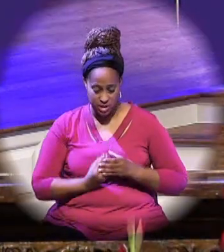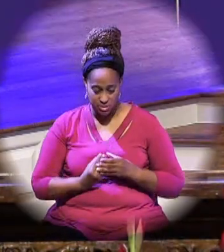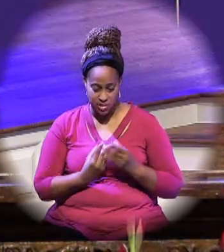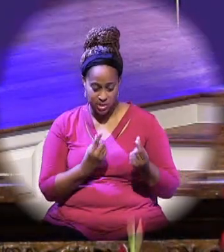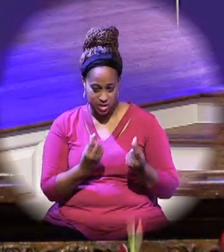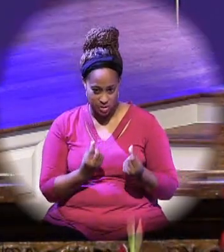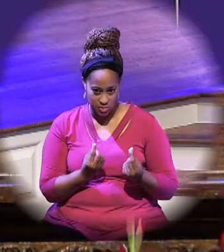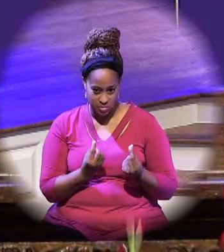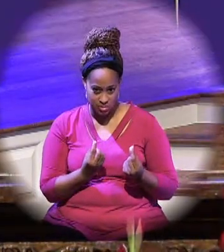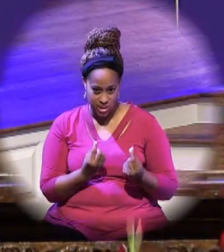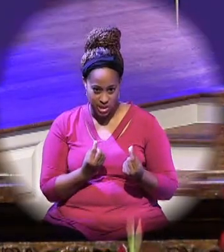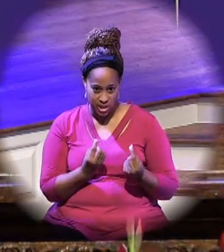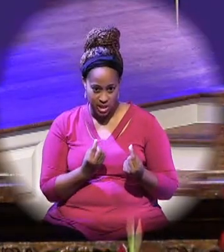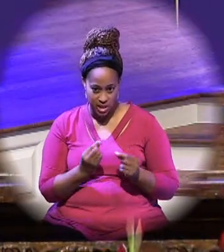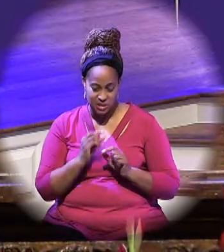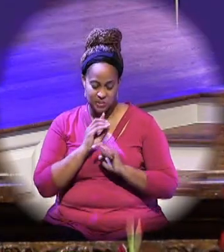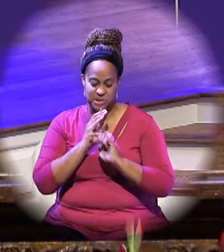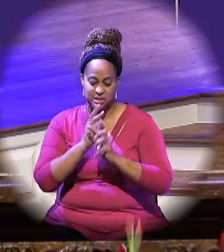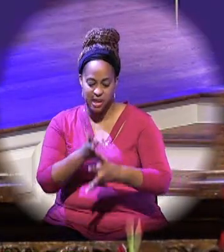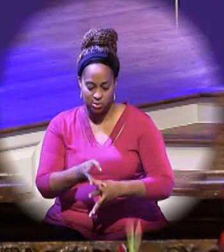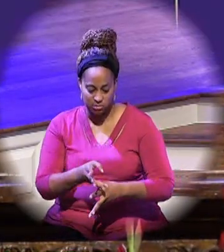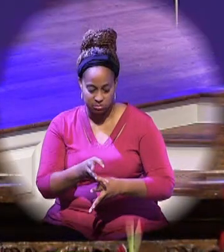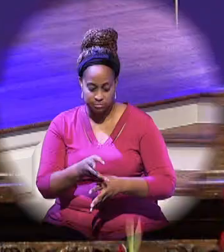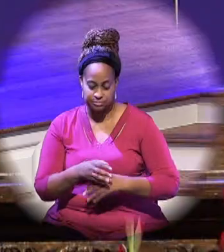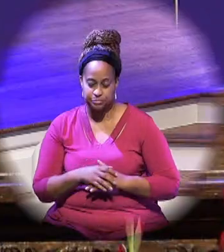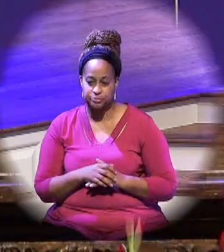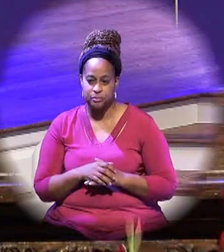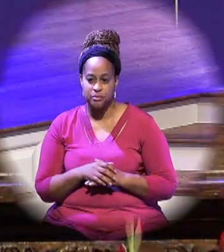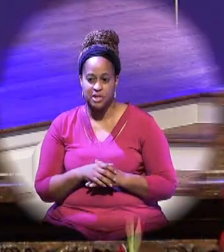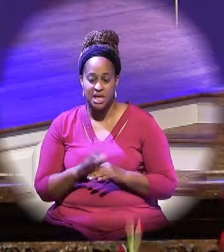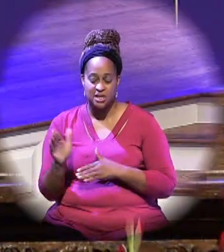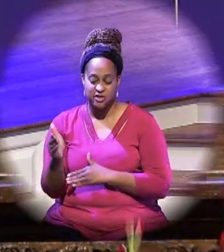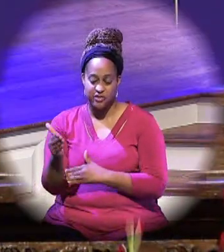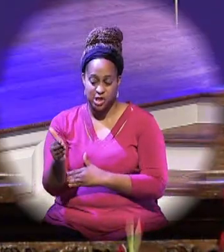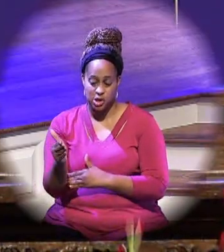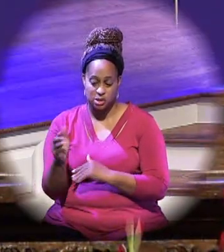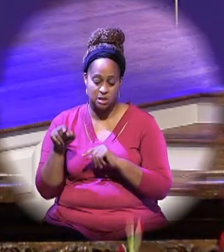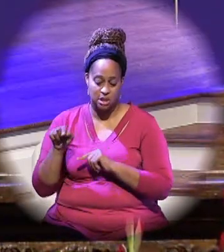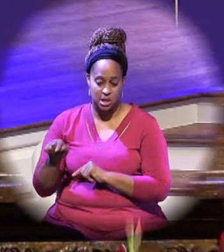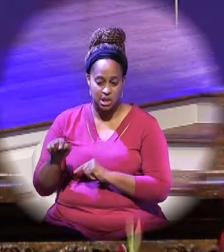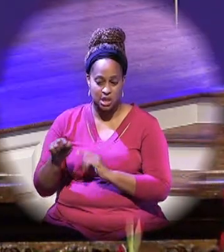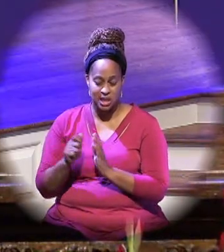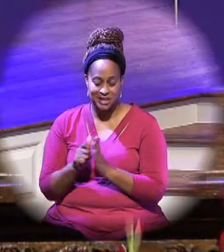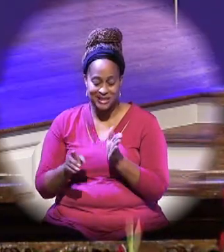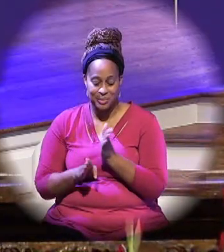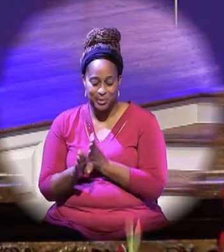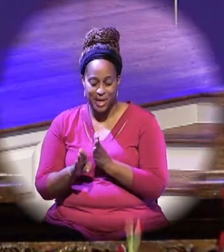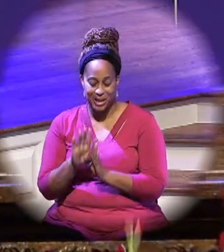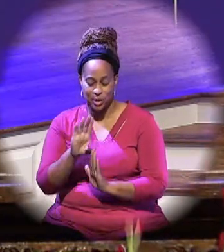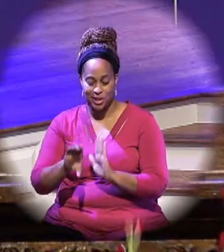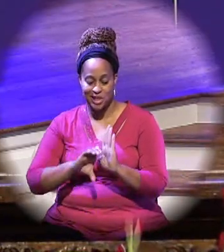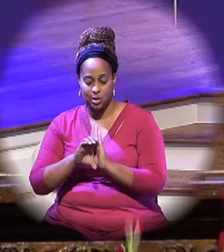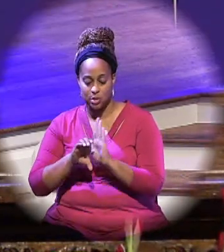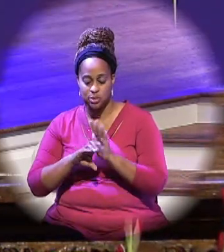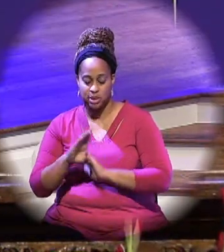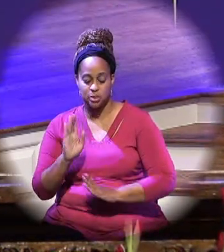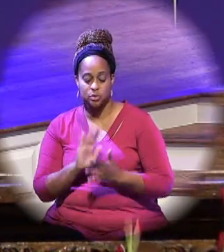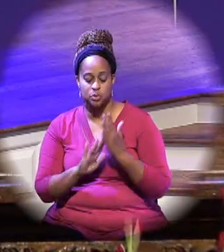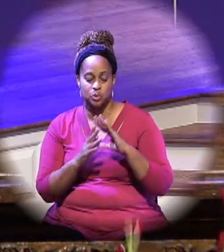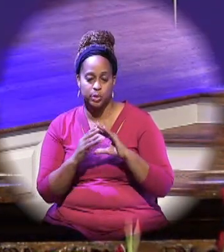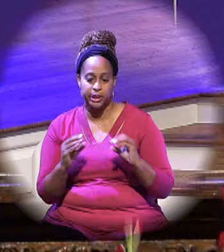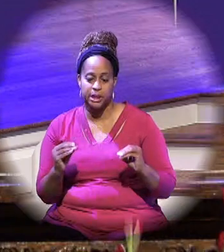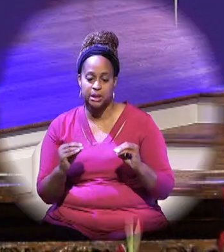do? Spits him out. The fish is really the minor character in the story.